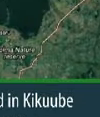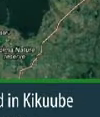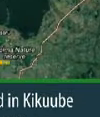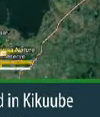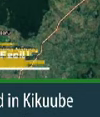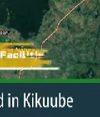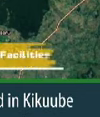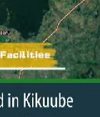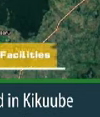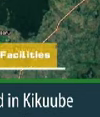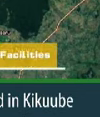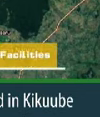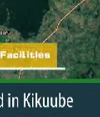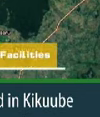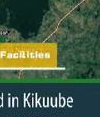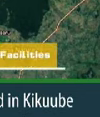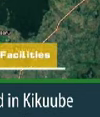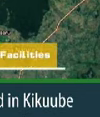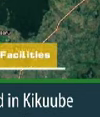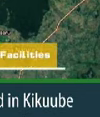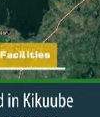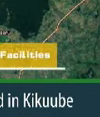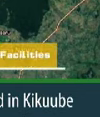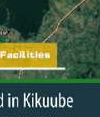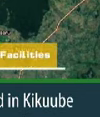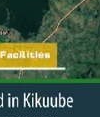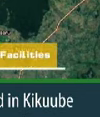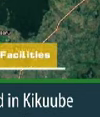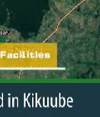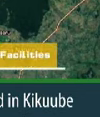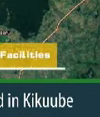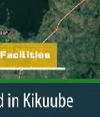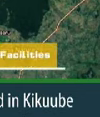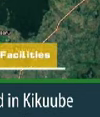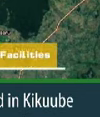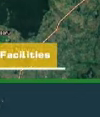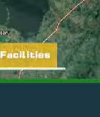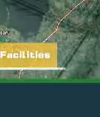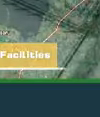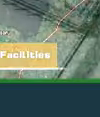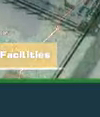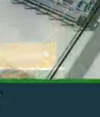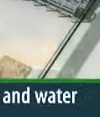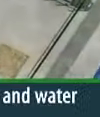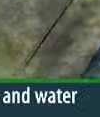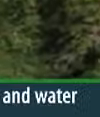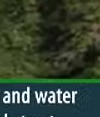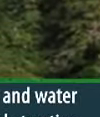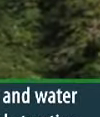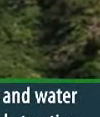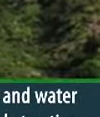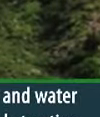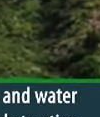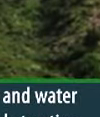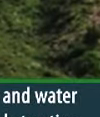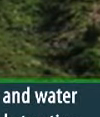and feeder pipeline transporting crude oil to the delivery point in Kabale in Hoima District. The major components of the project include